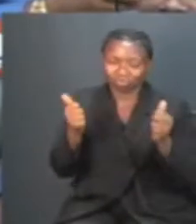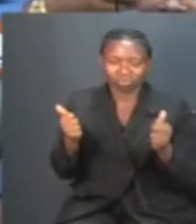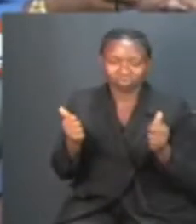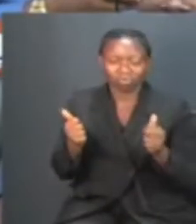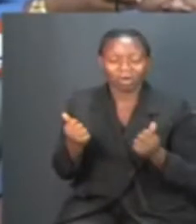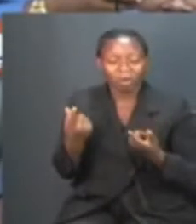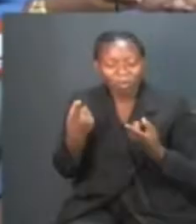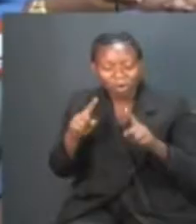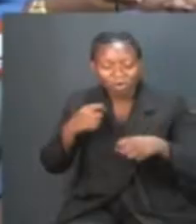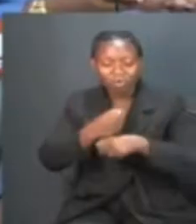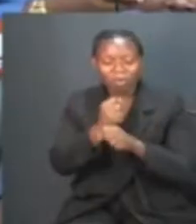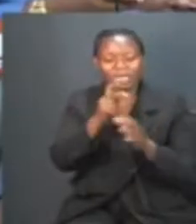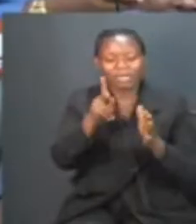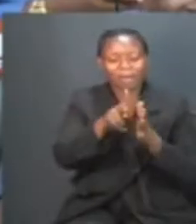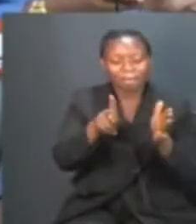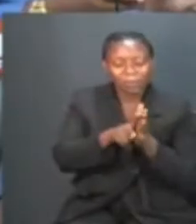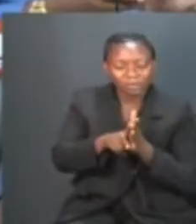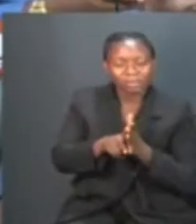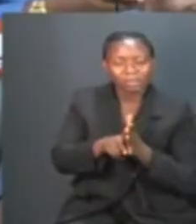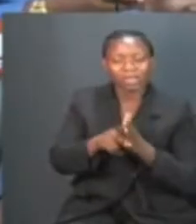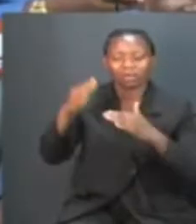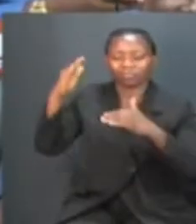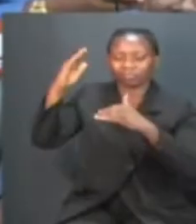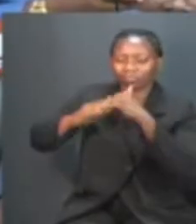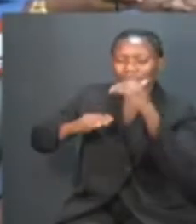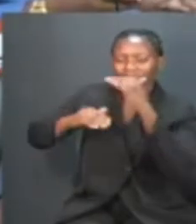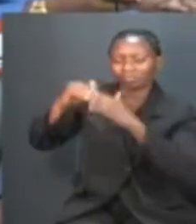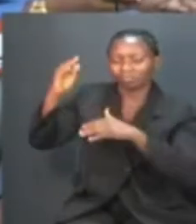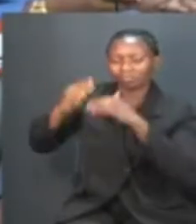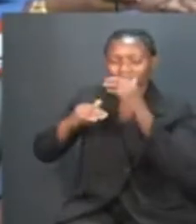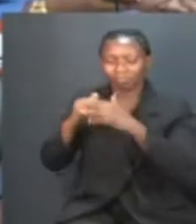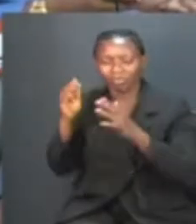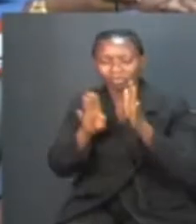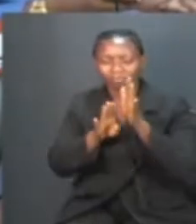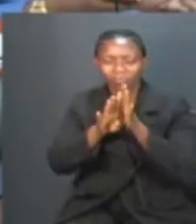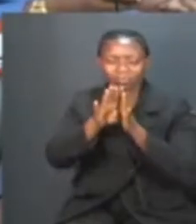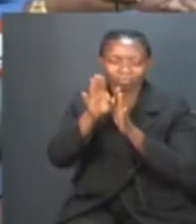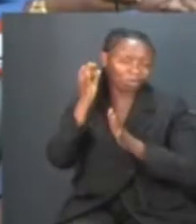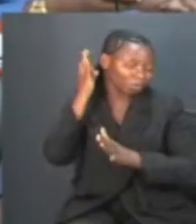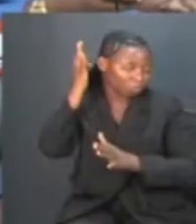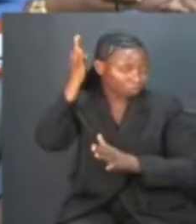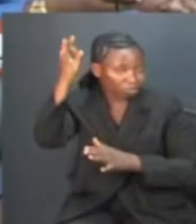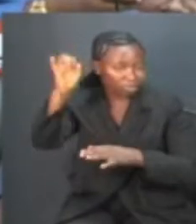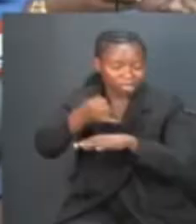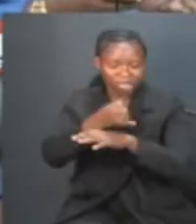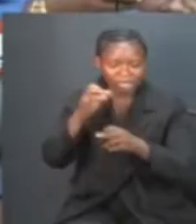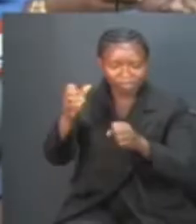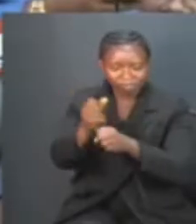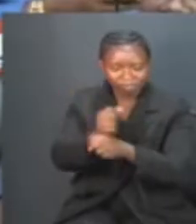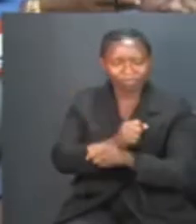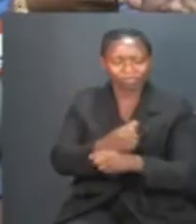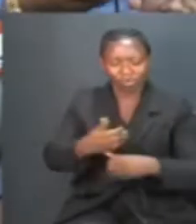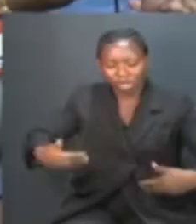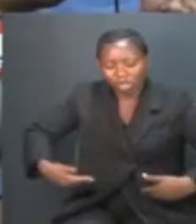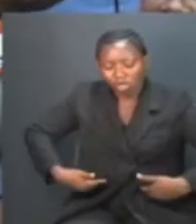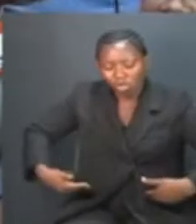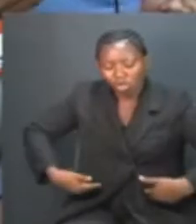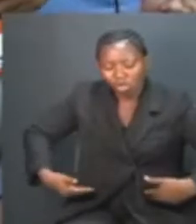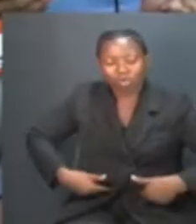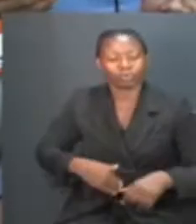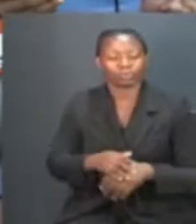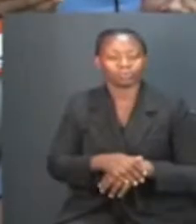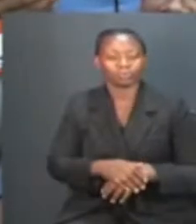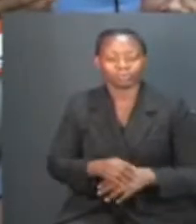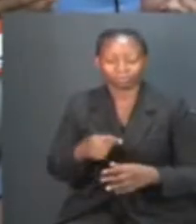make it a policy where you are building future captains of industry and employers right from the younger generation,